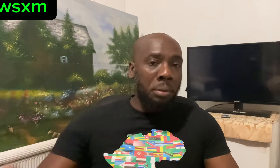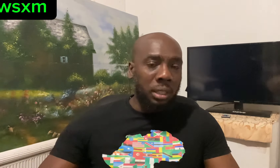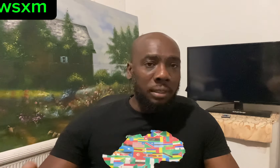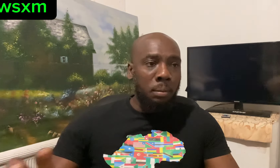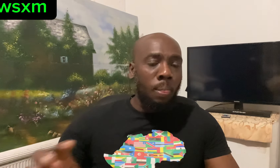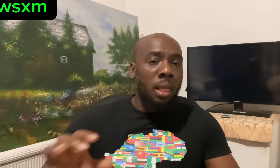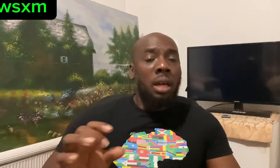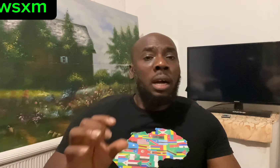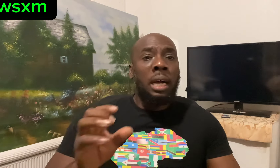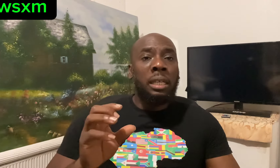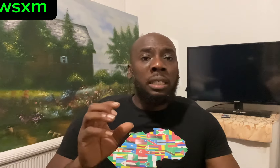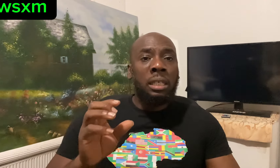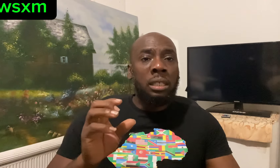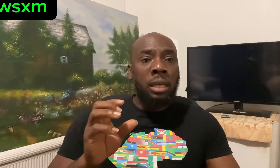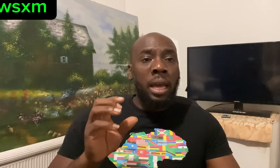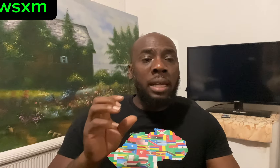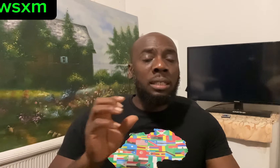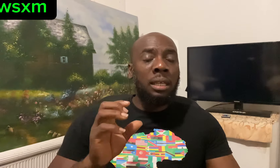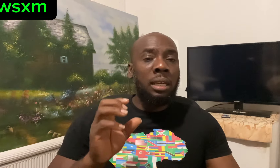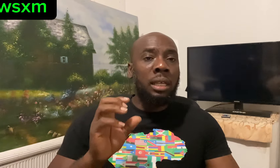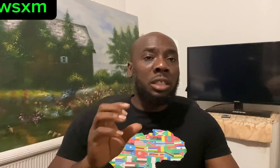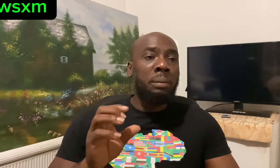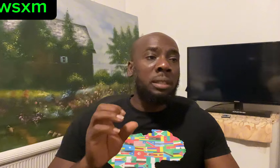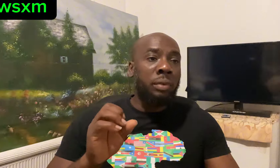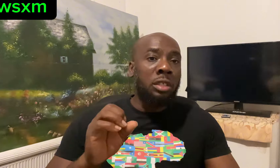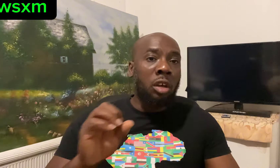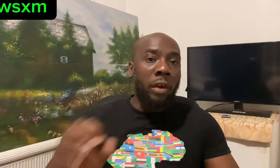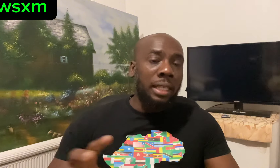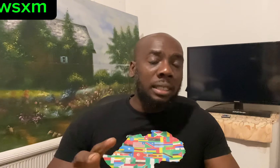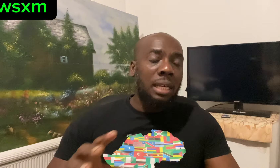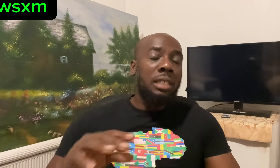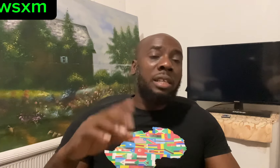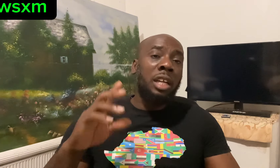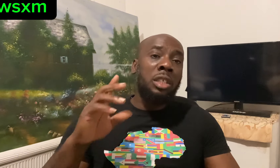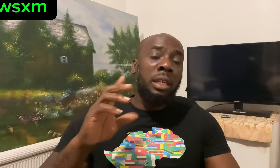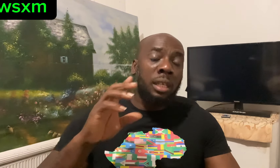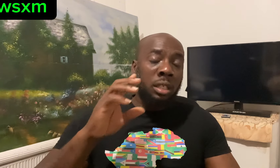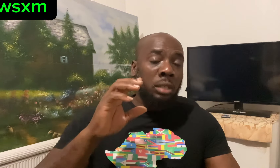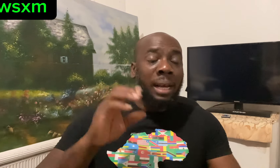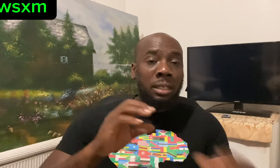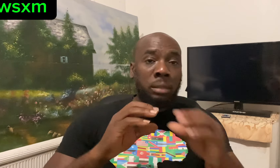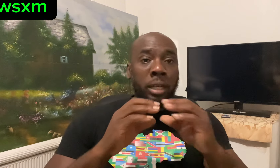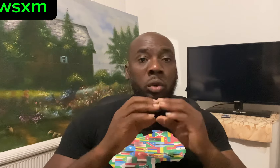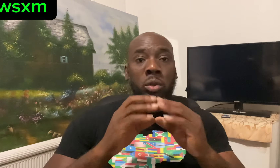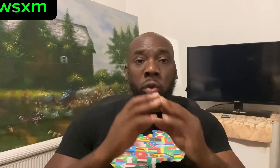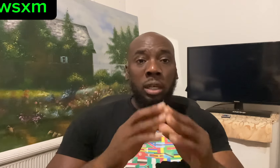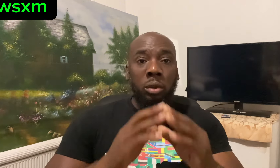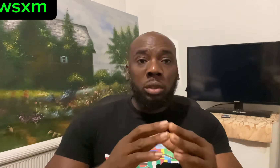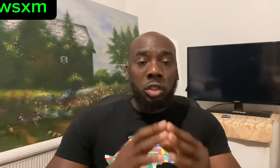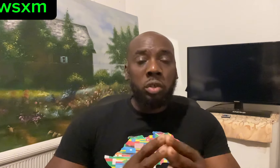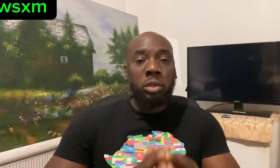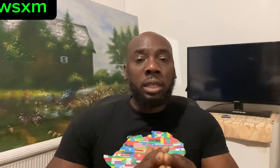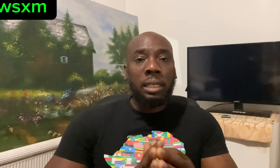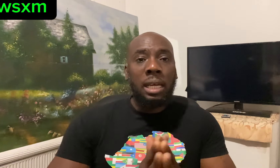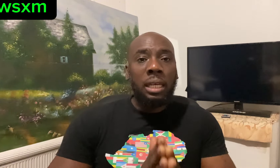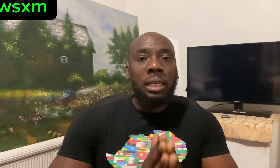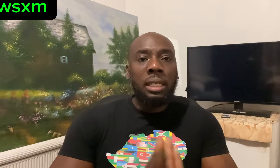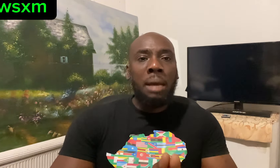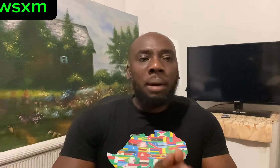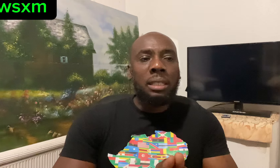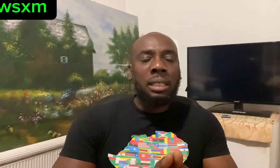there's no more corruption, and the ANC leadership is great. That just by those words alone shows you